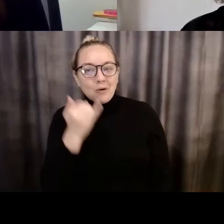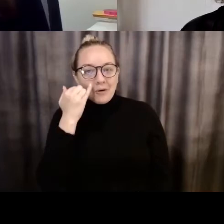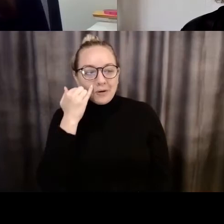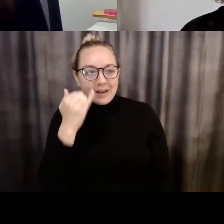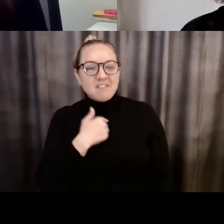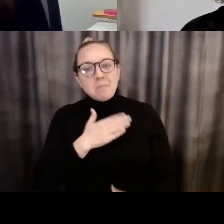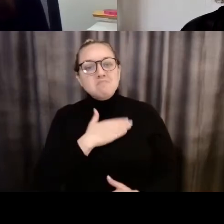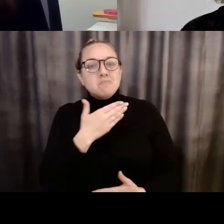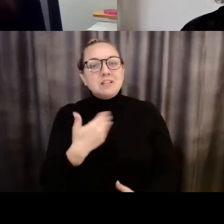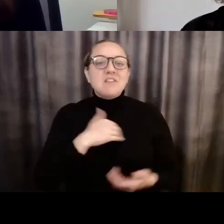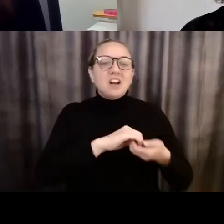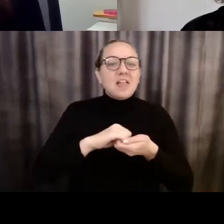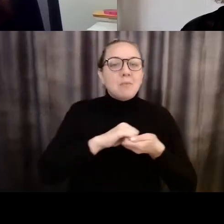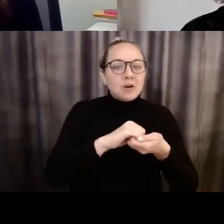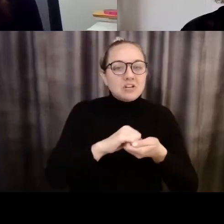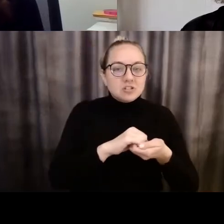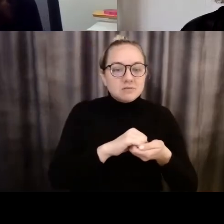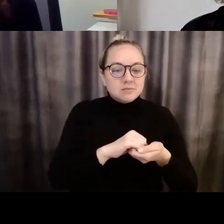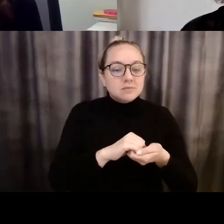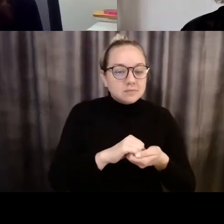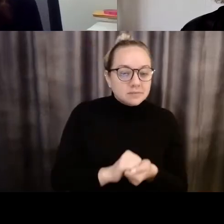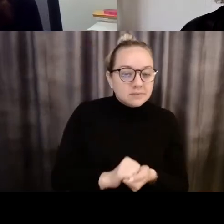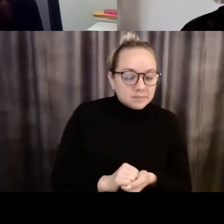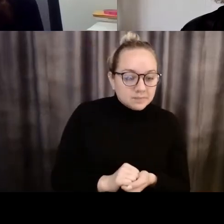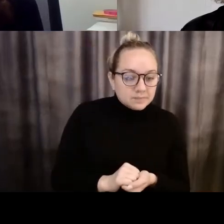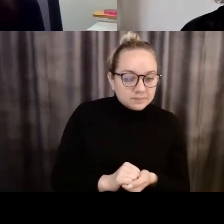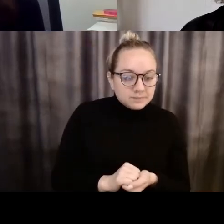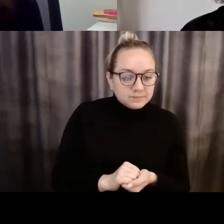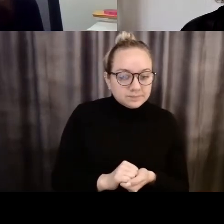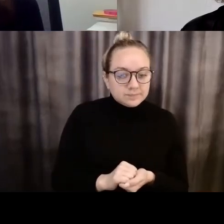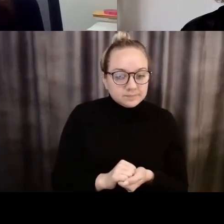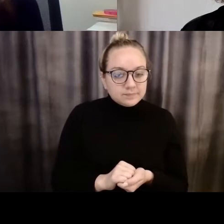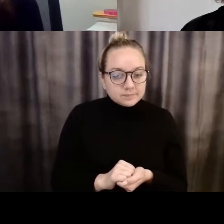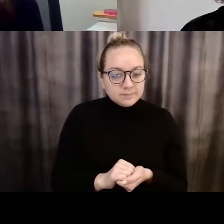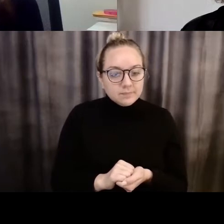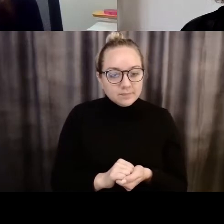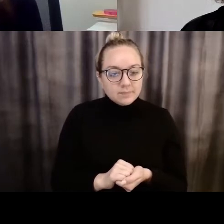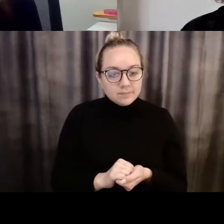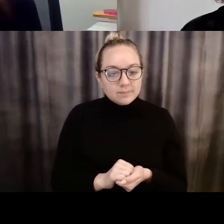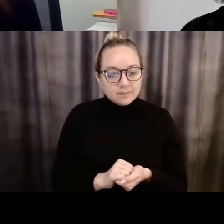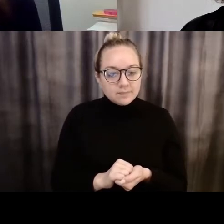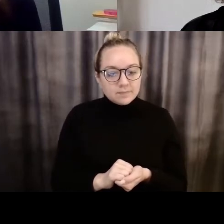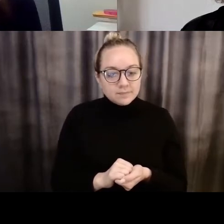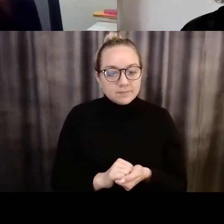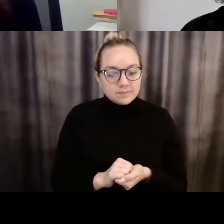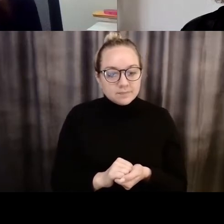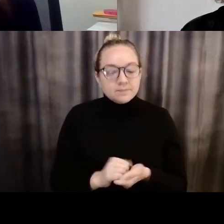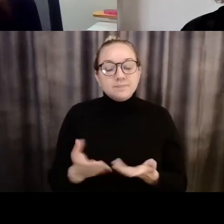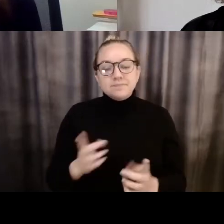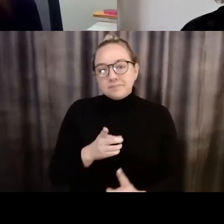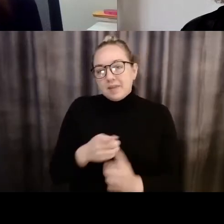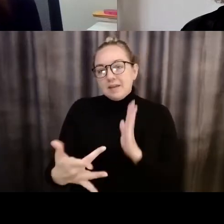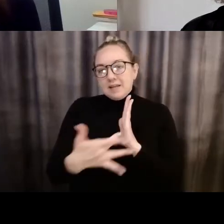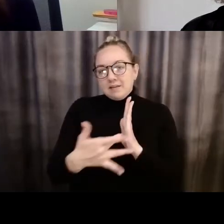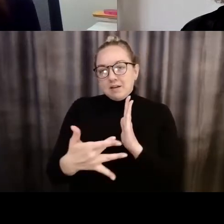time at the time that I dedicate for my family, if that's the case, right? So I would say definitely leverage technology. In my case, is super helpful